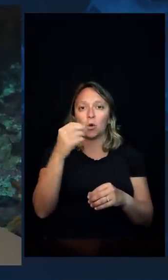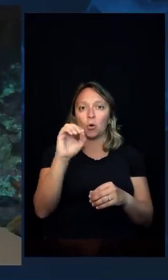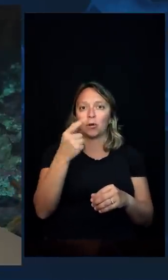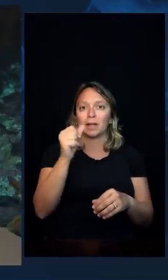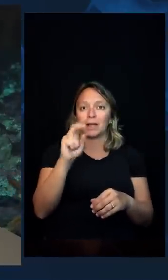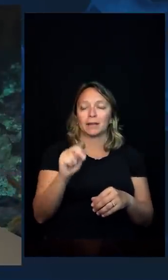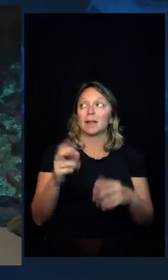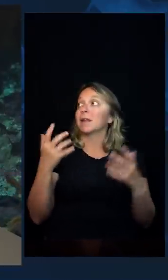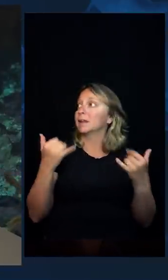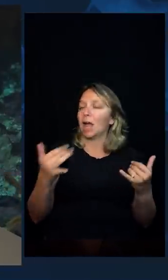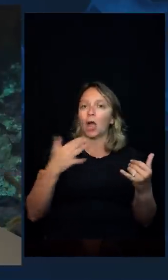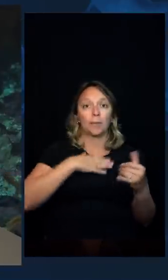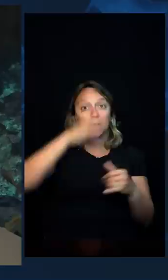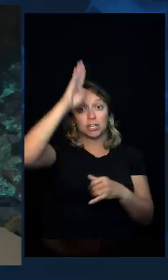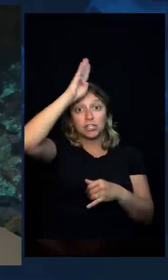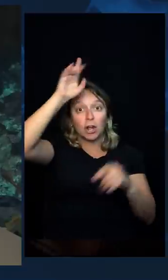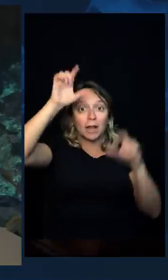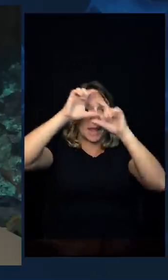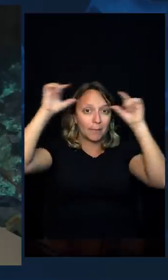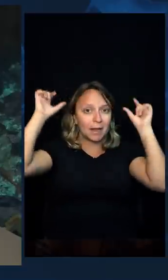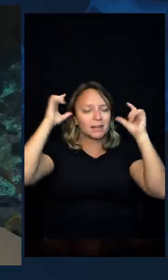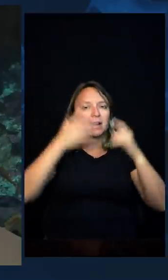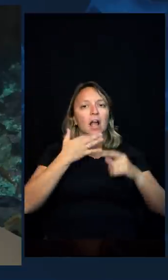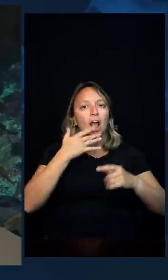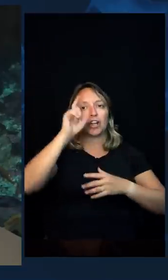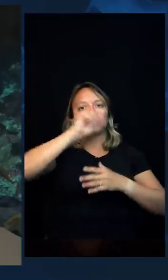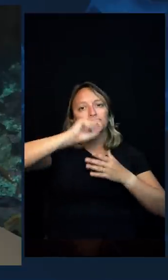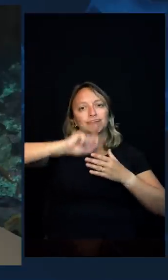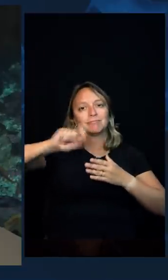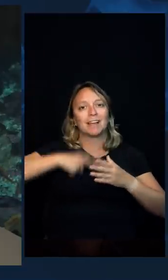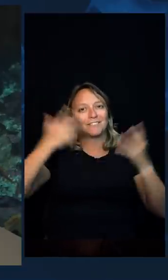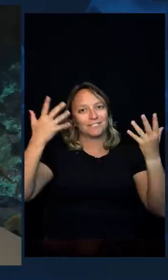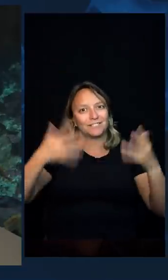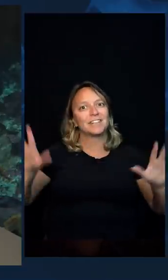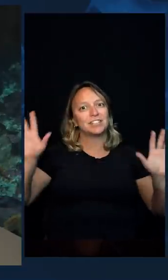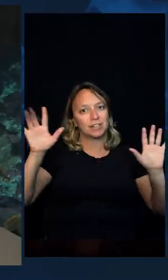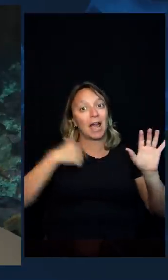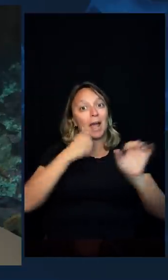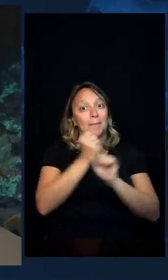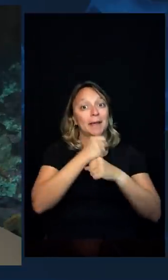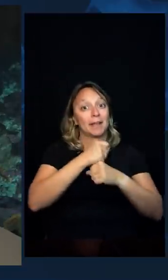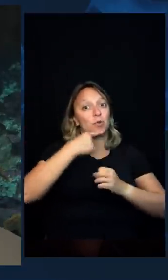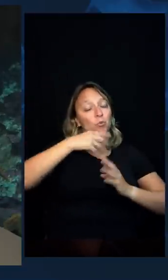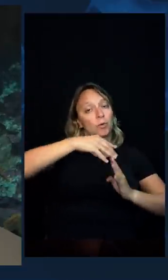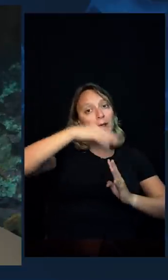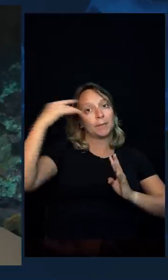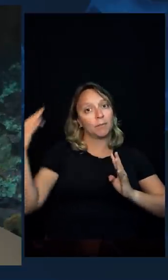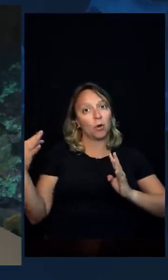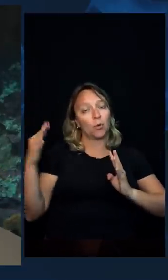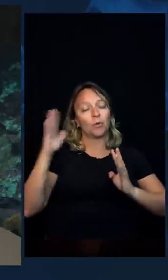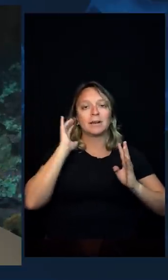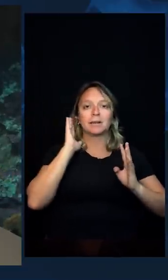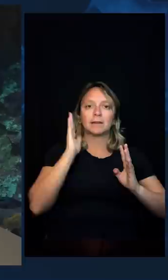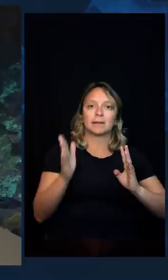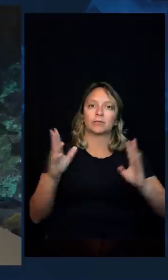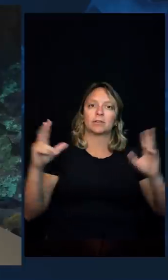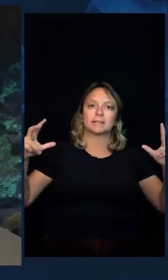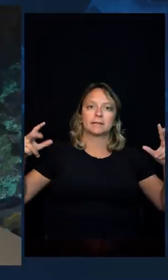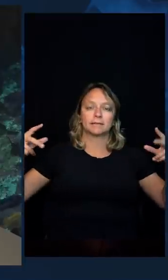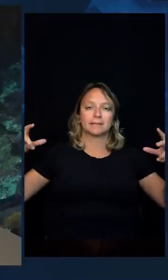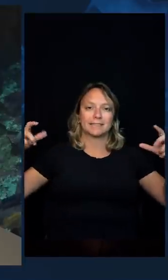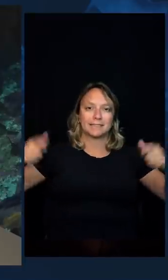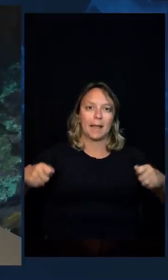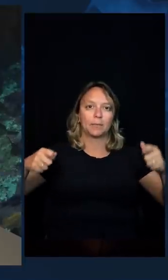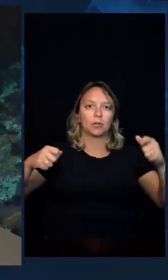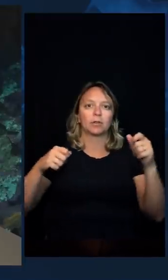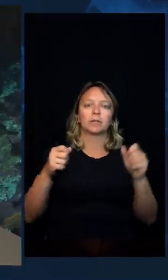headband, and I made a rainbow, and I'm gonna staple mine together so that it'll make a complete headband, but